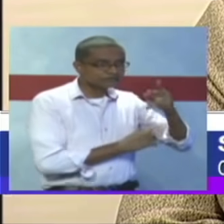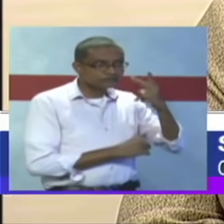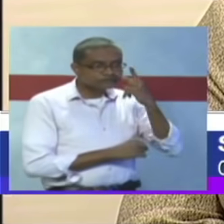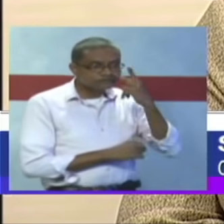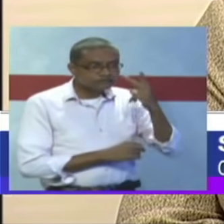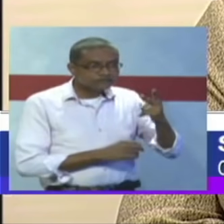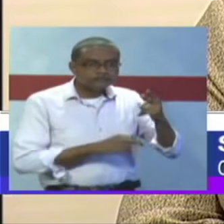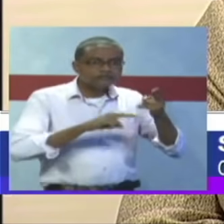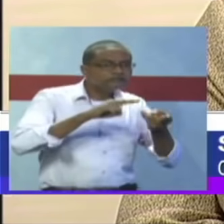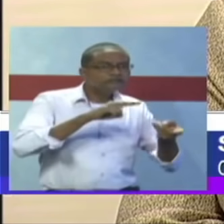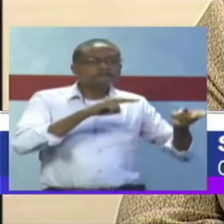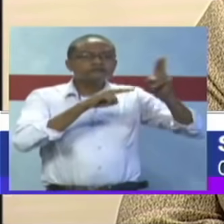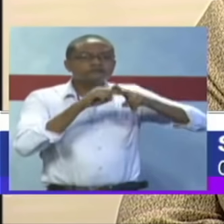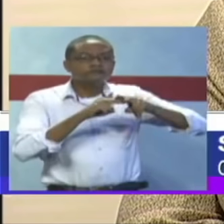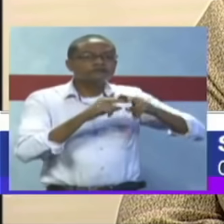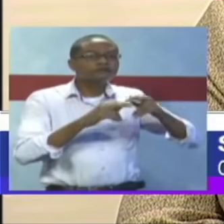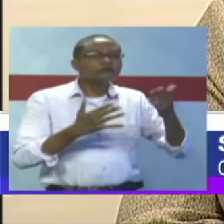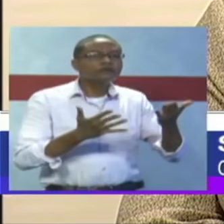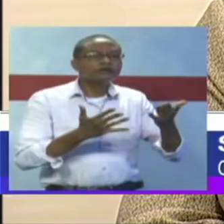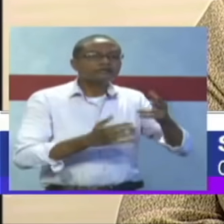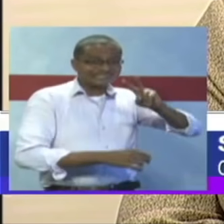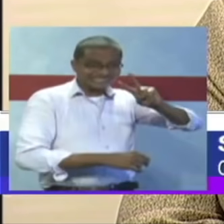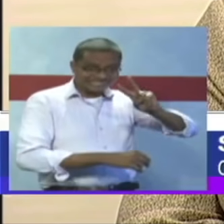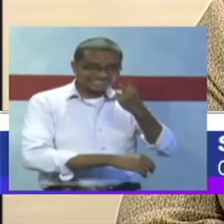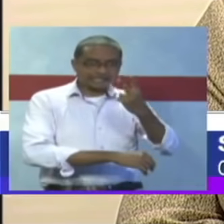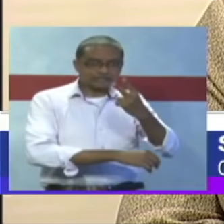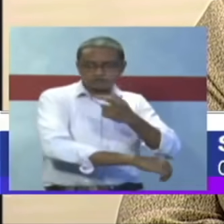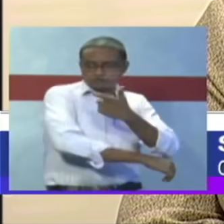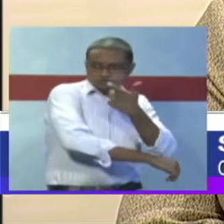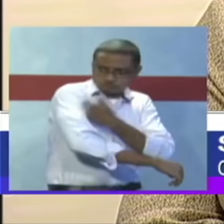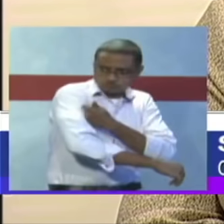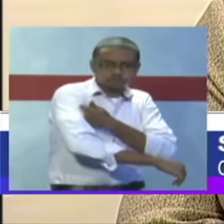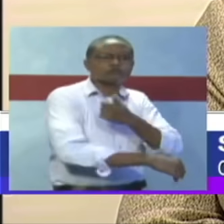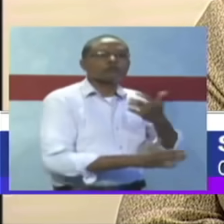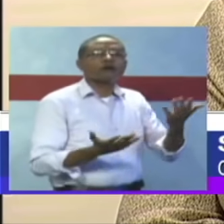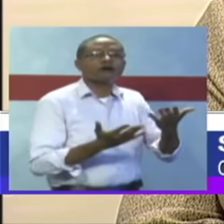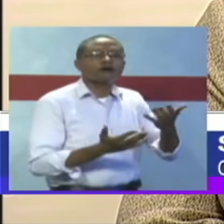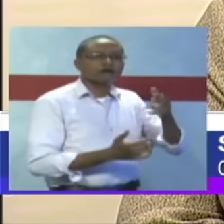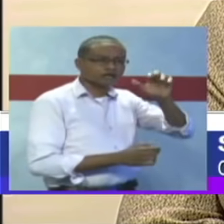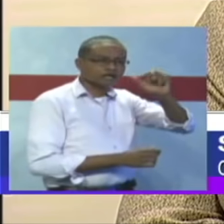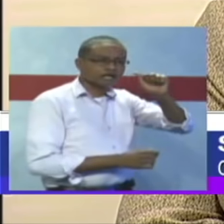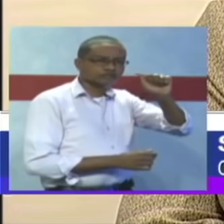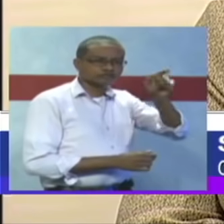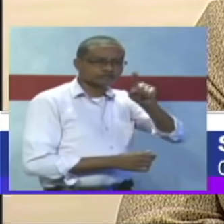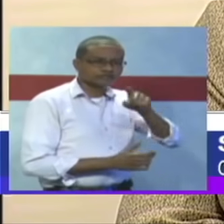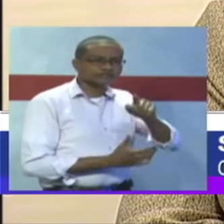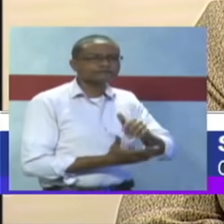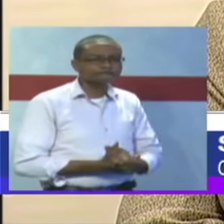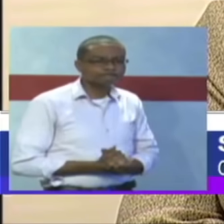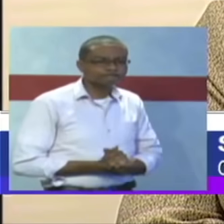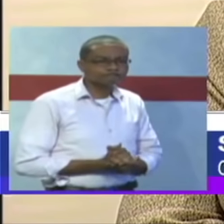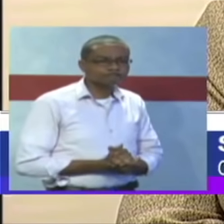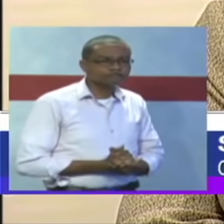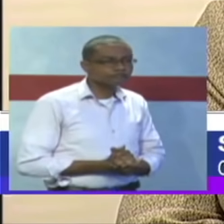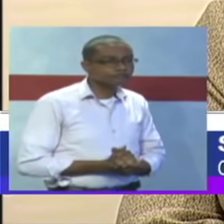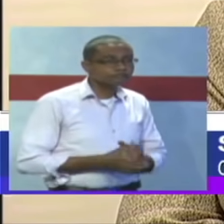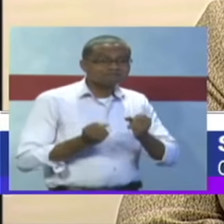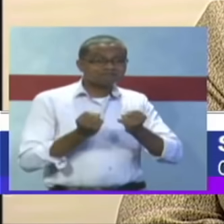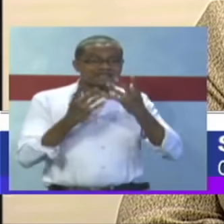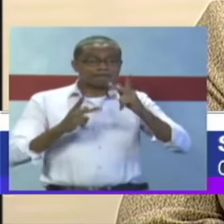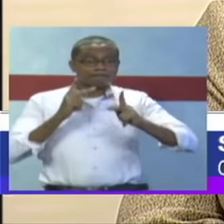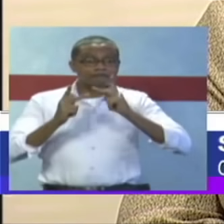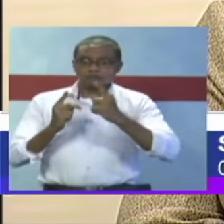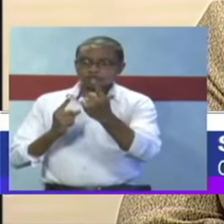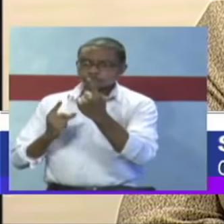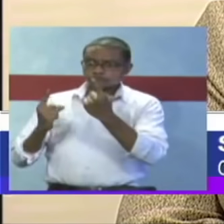experienced a significant increase in our second doses of the AstraZeneca vaccine. And the large numbers of